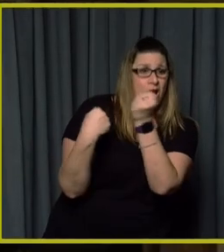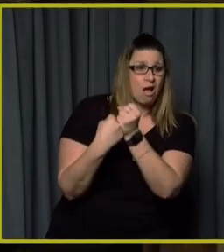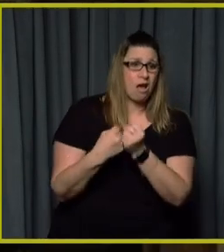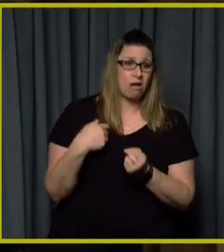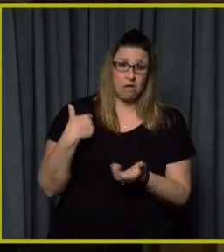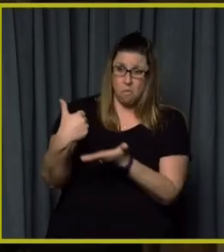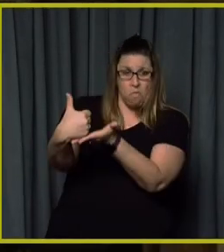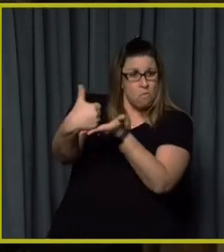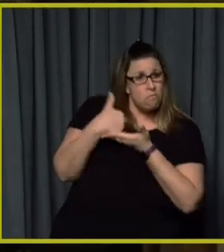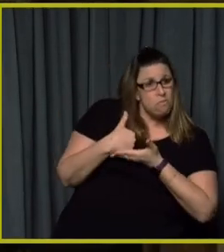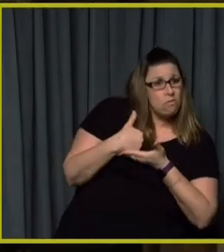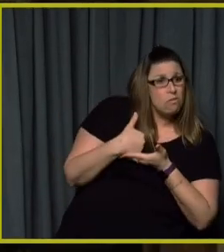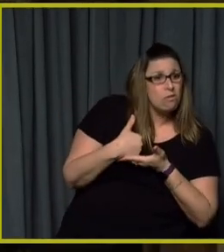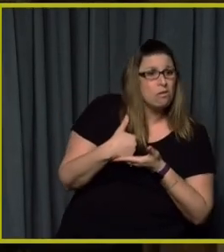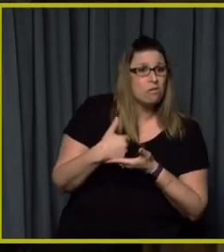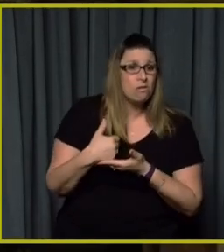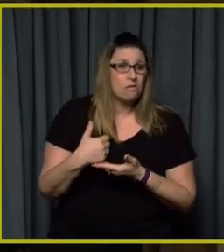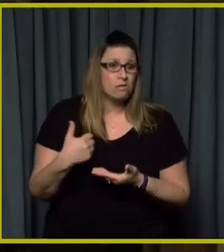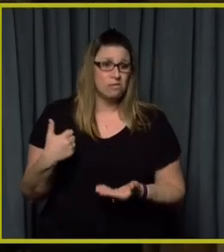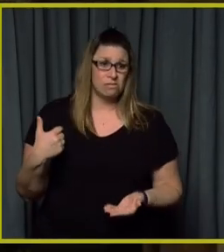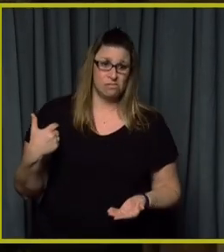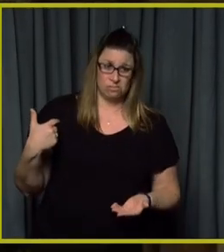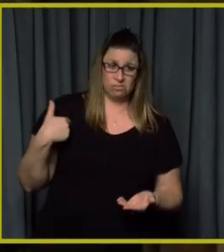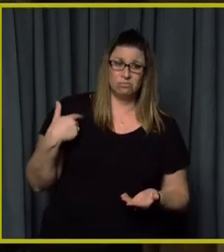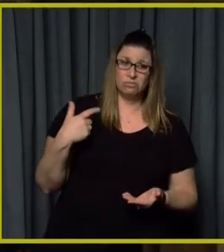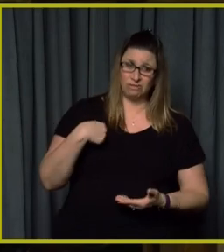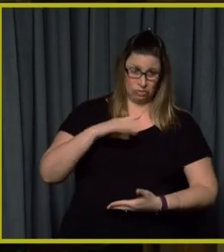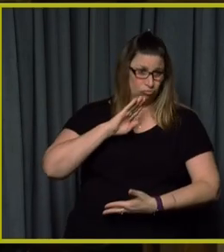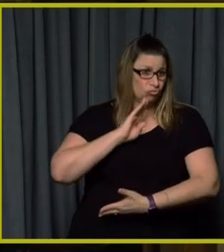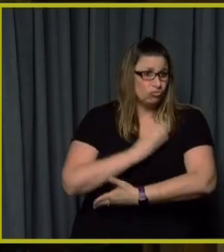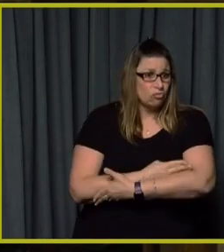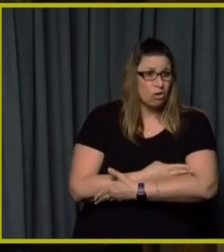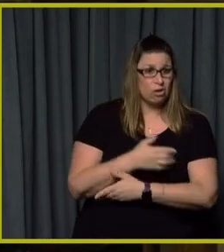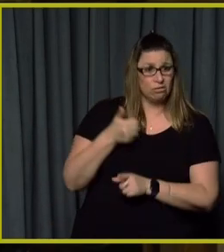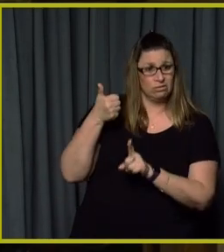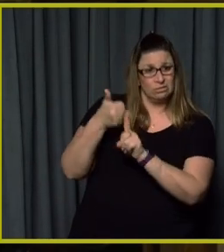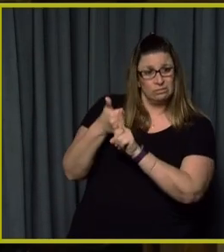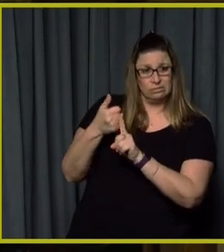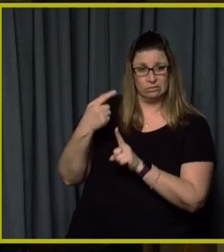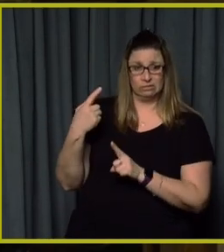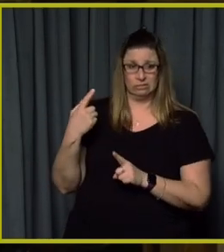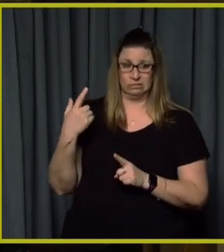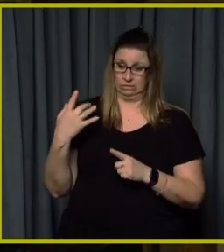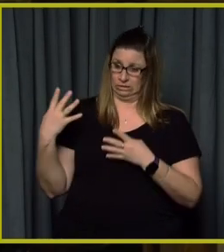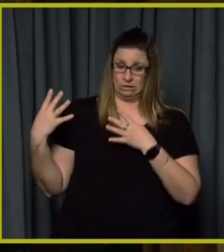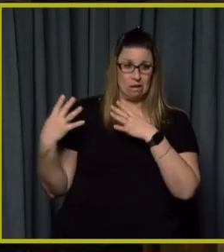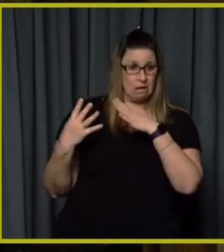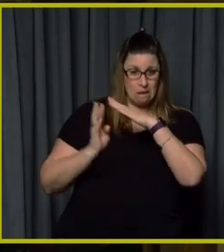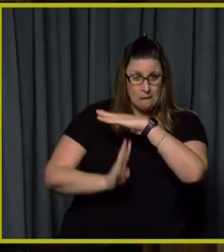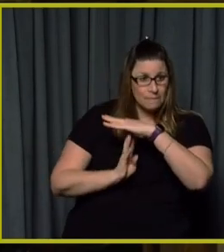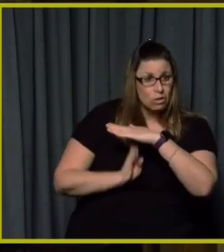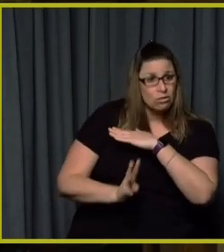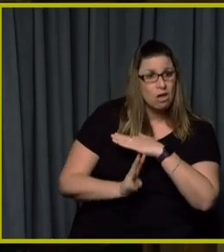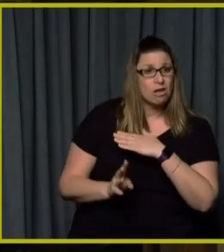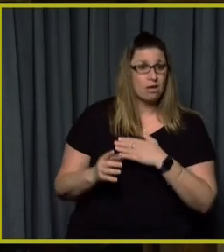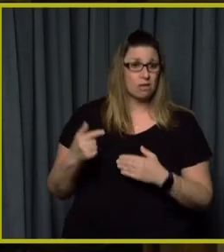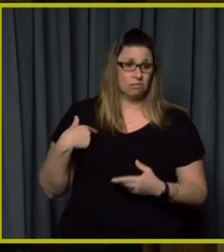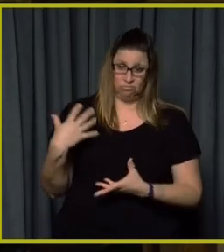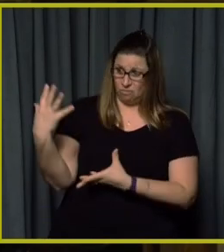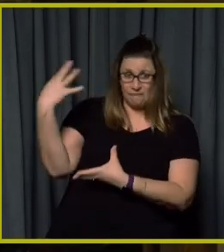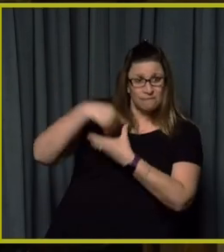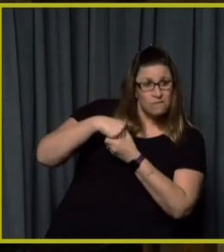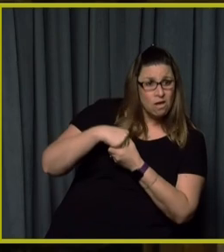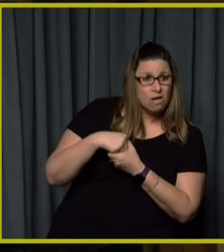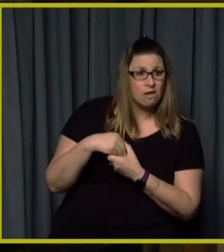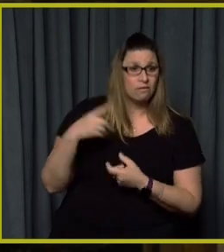I am the daughter of Indian Hindu immigrants to this country, and this movement is for my father, who struggled with steady